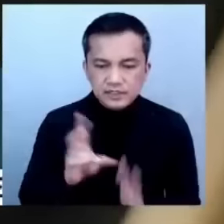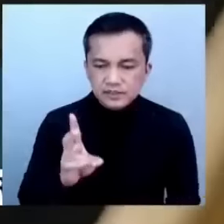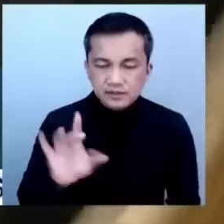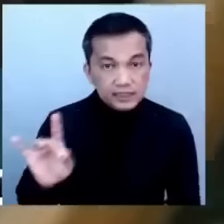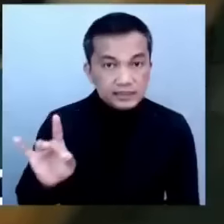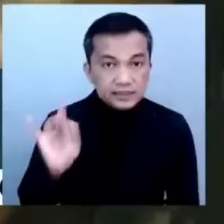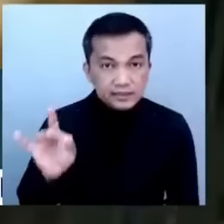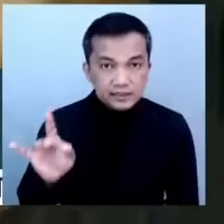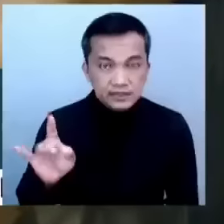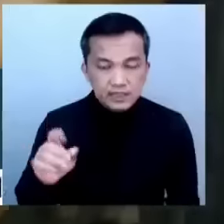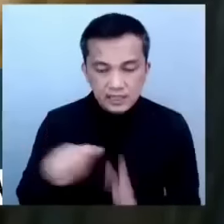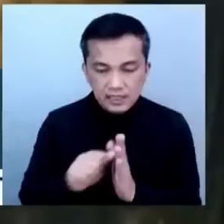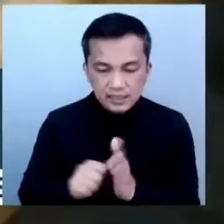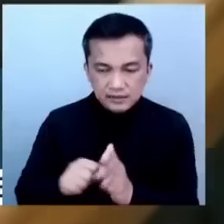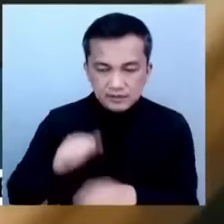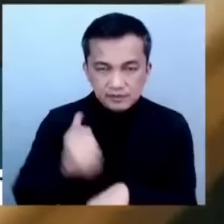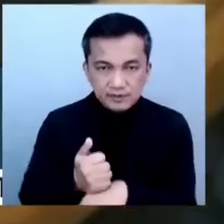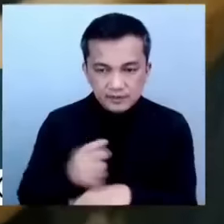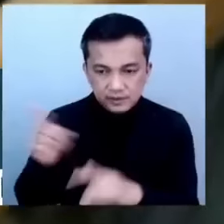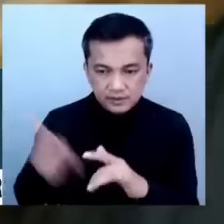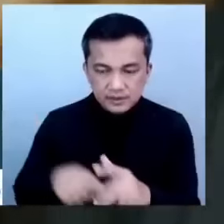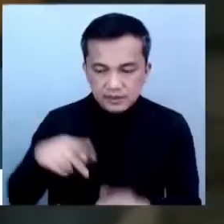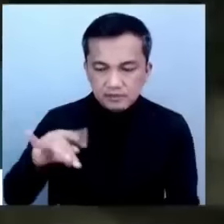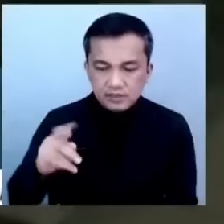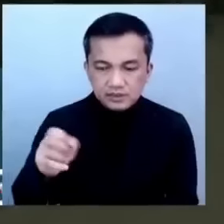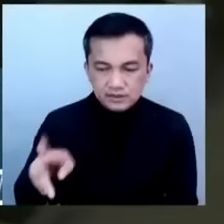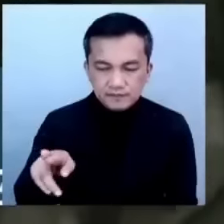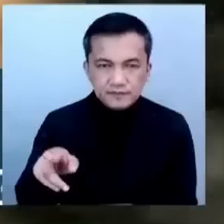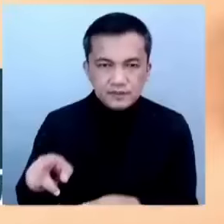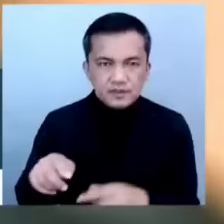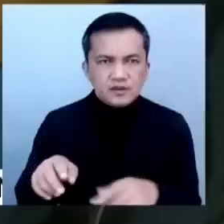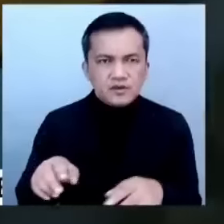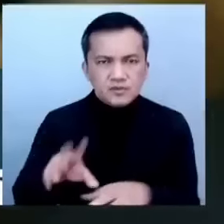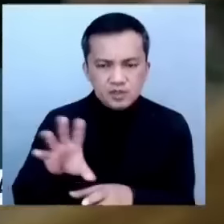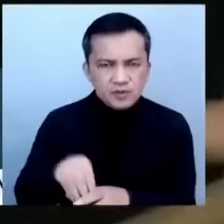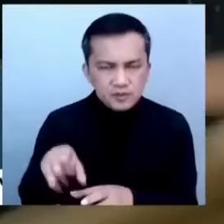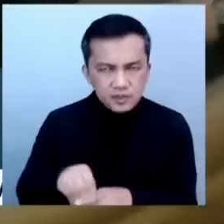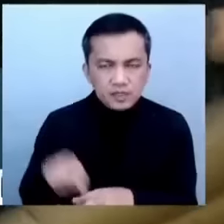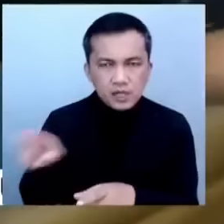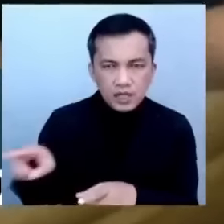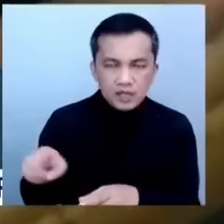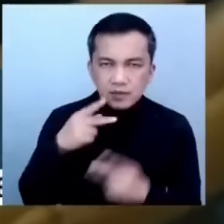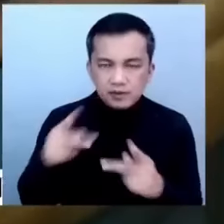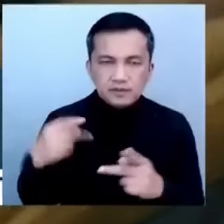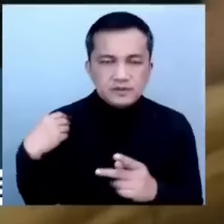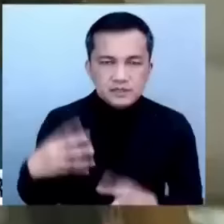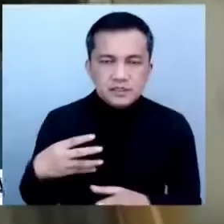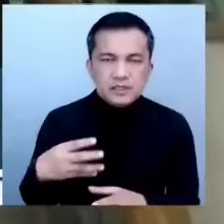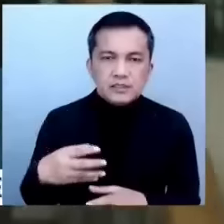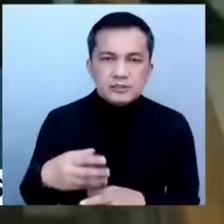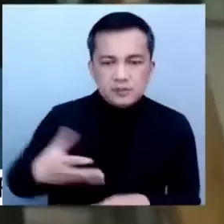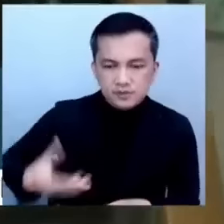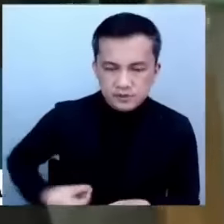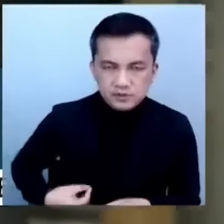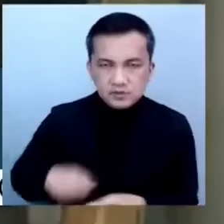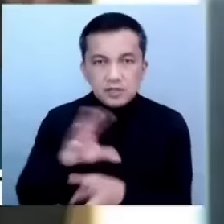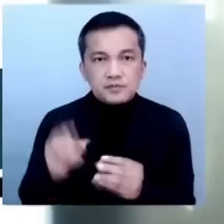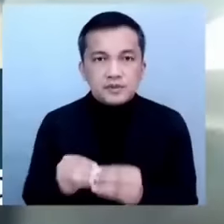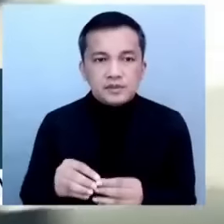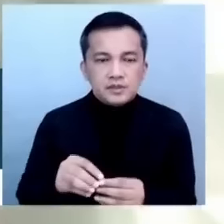act defining and penalizing the crime of plunder, is the accumulation of a public official of ill-gotten wealth amounting to at least 50